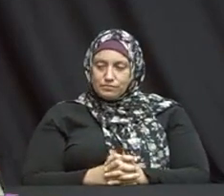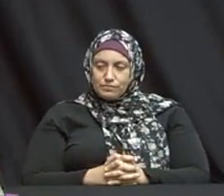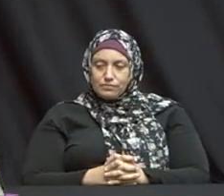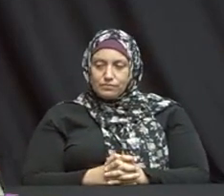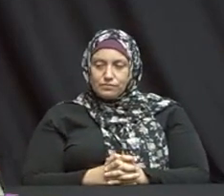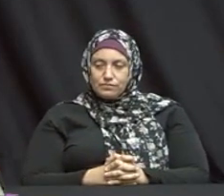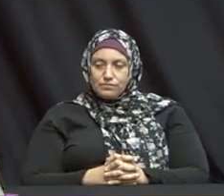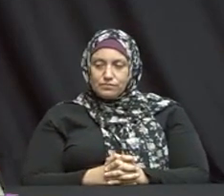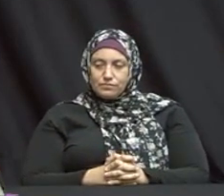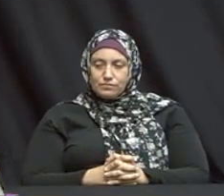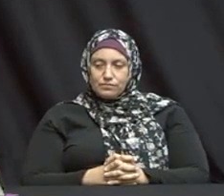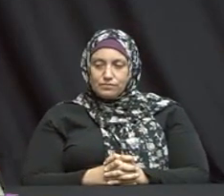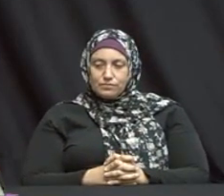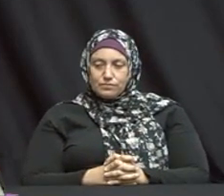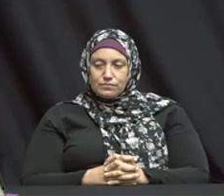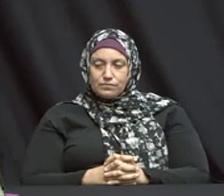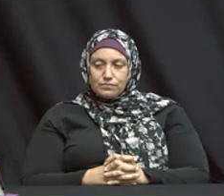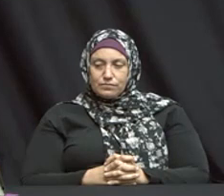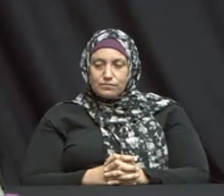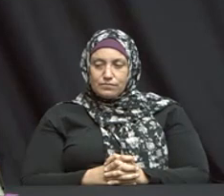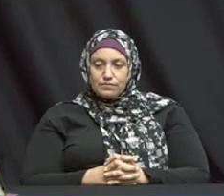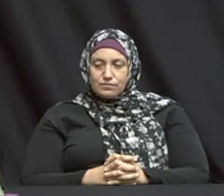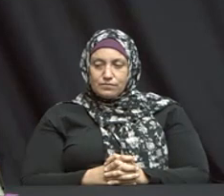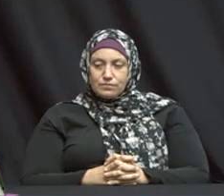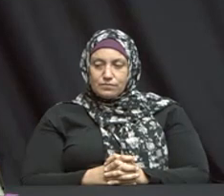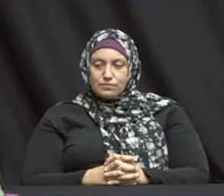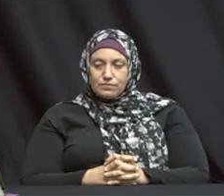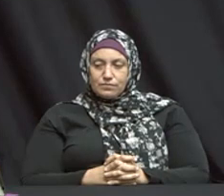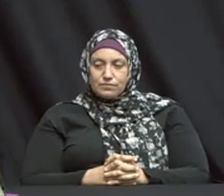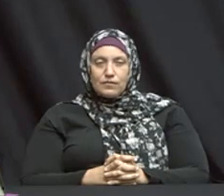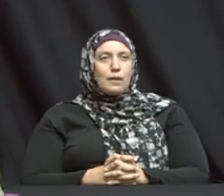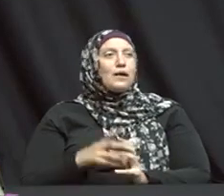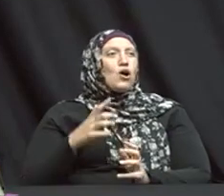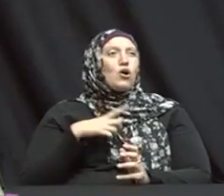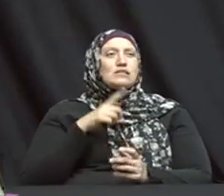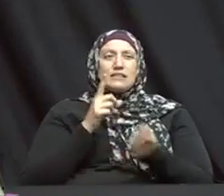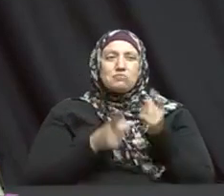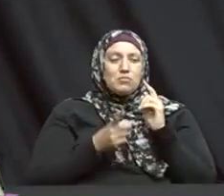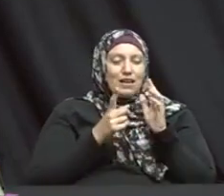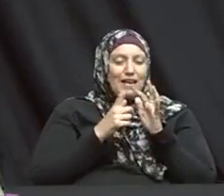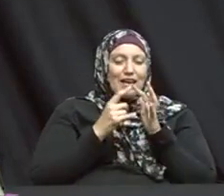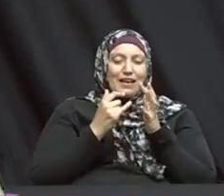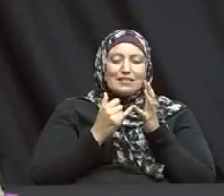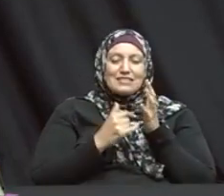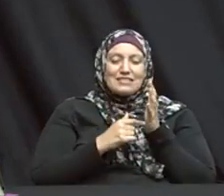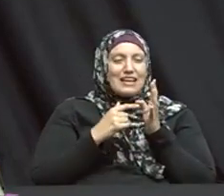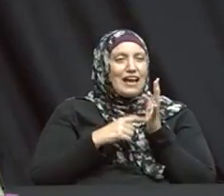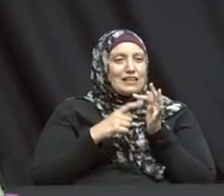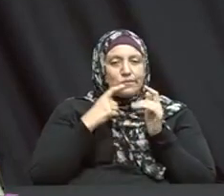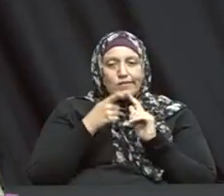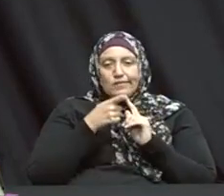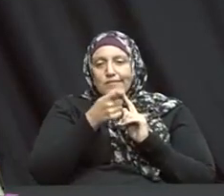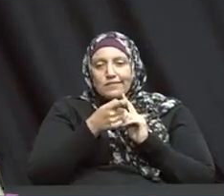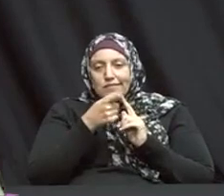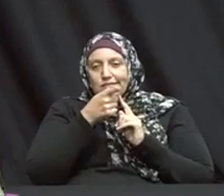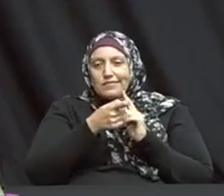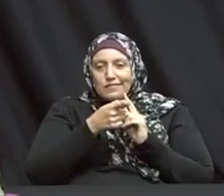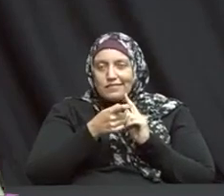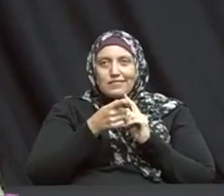can lead to an estate being administered over not years, but rather decades. And there are not only the